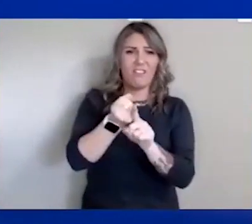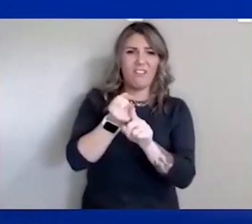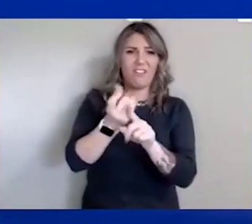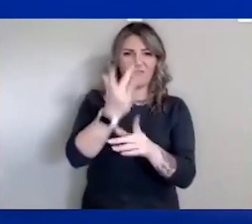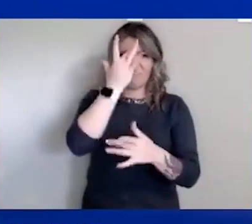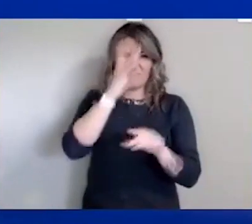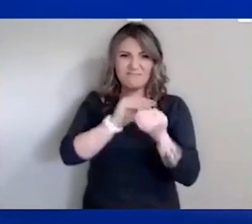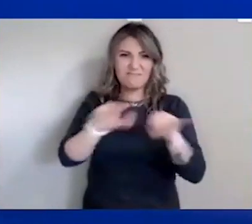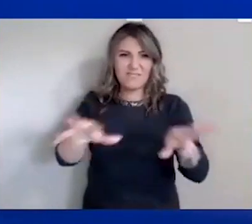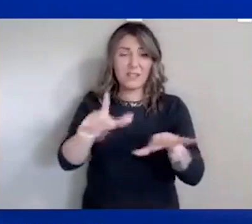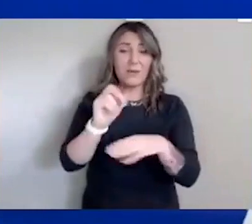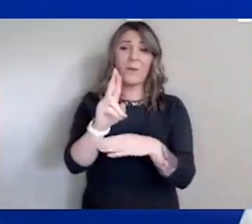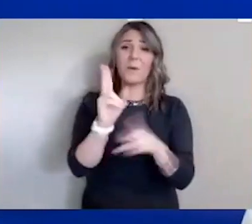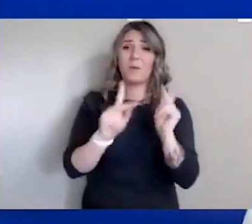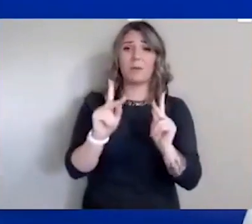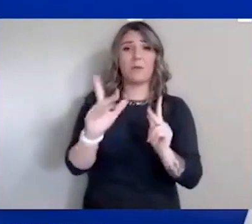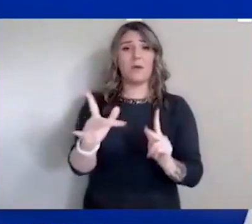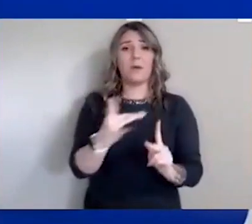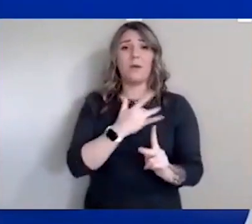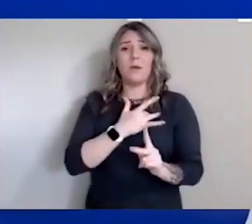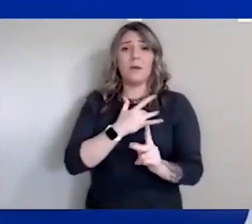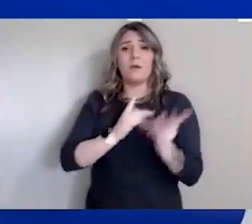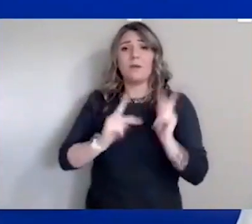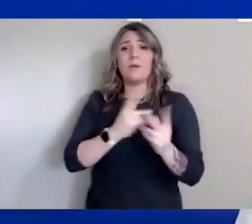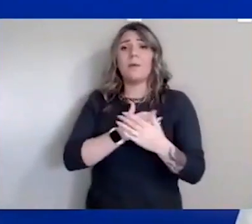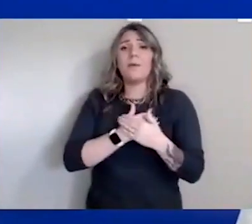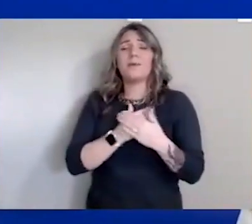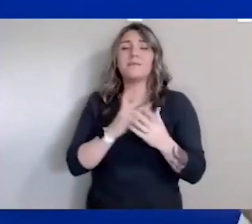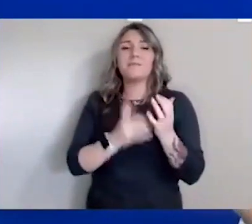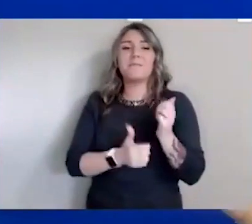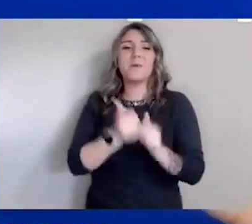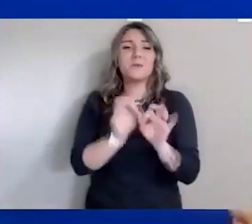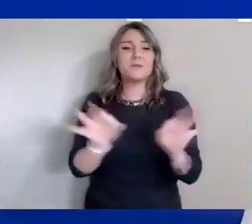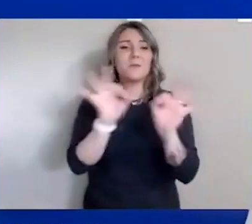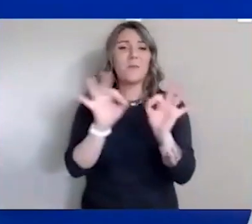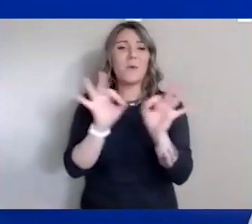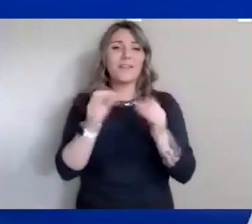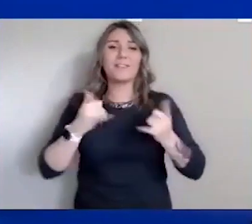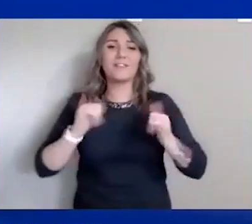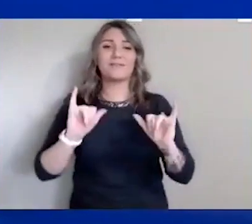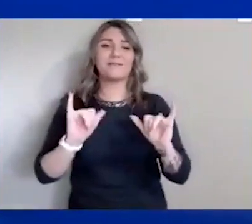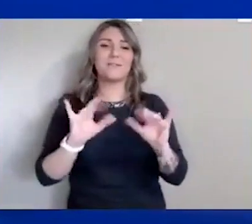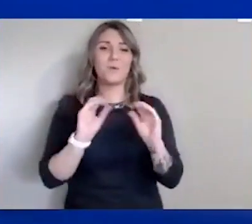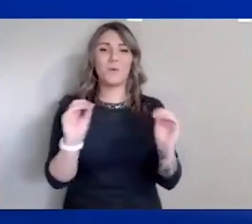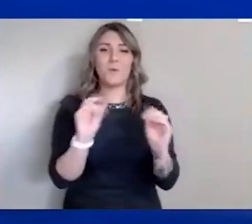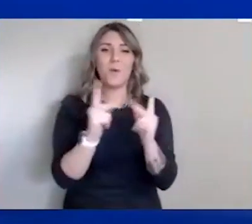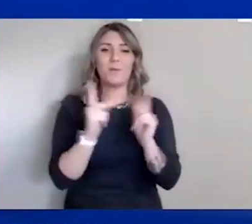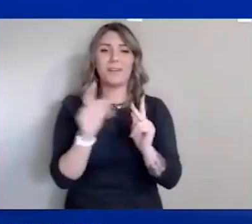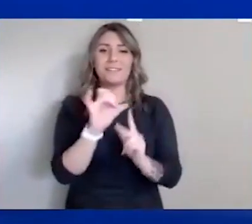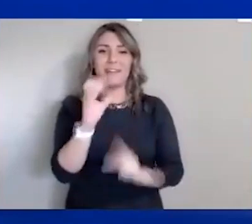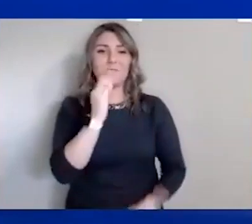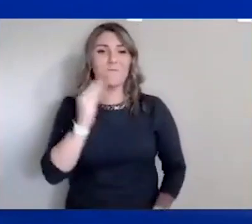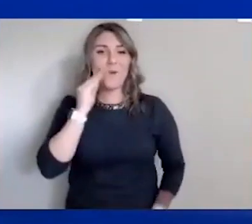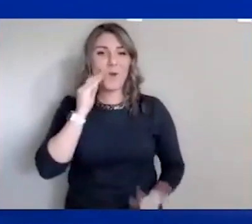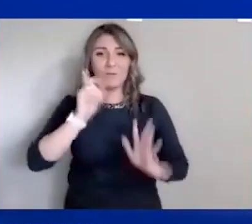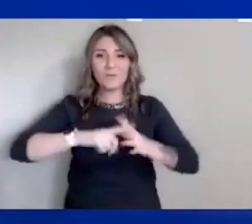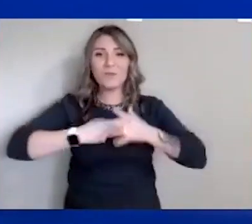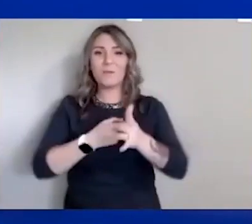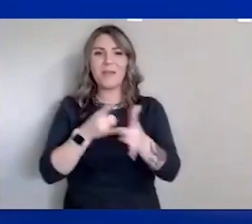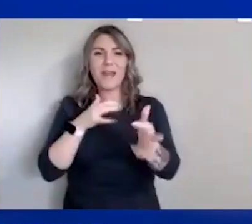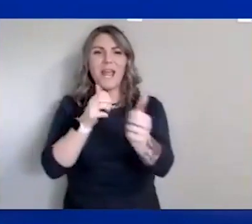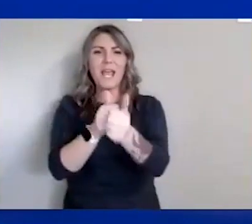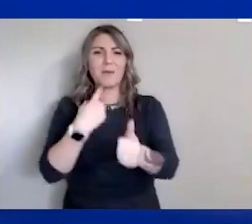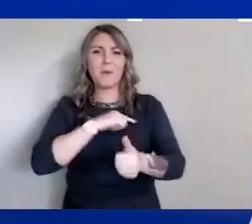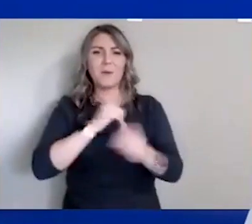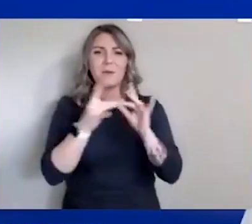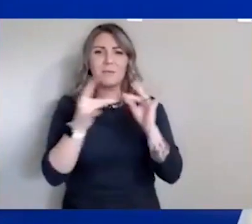you hold most dear are the most important folks in your life, which means there's still no place like home. So, at the beginning of the update, we mentioned the name of our